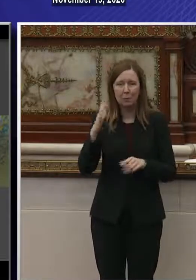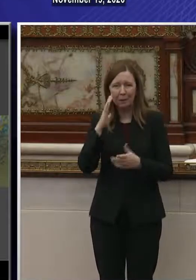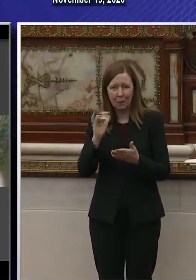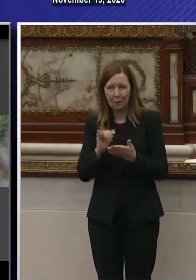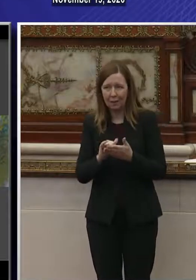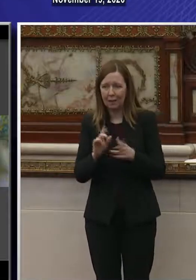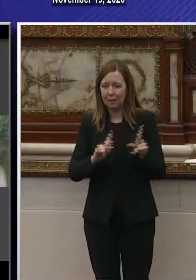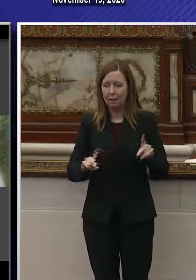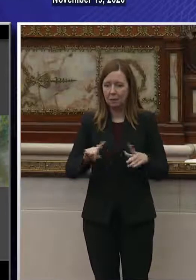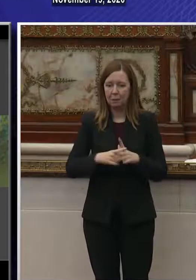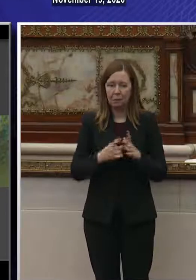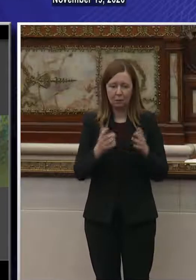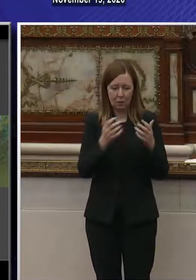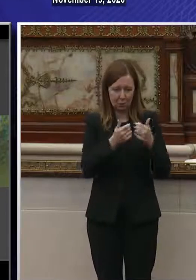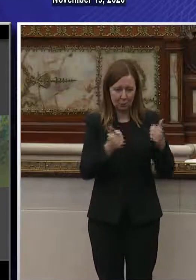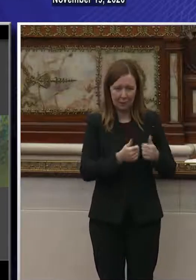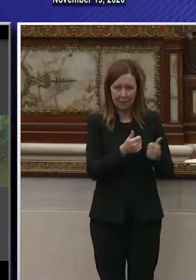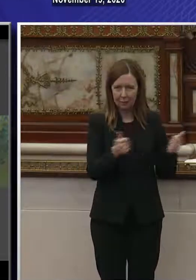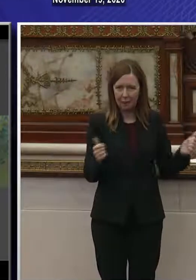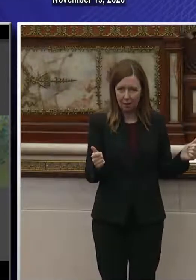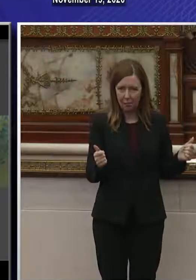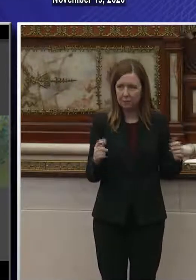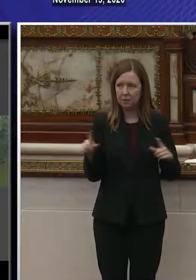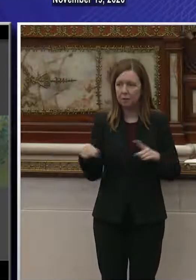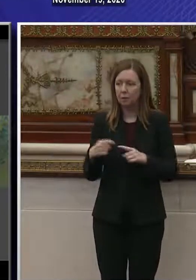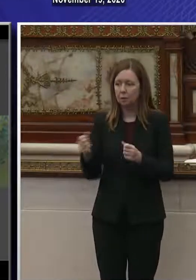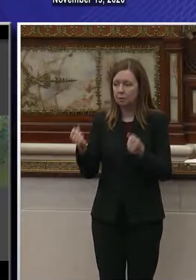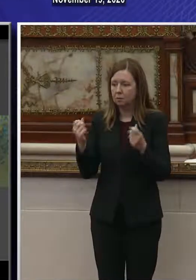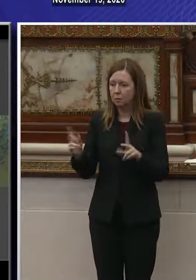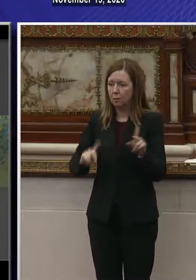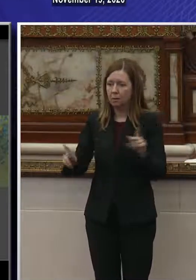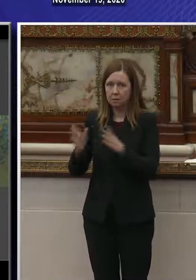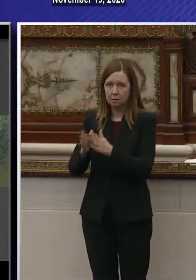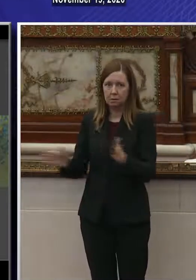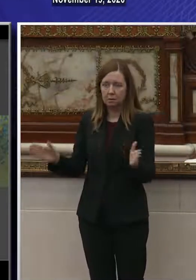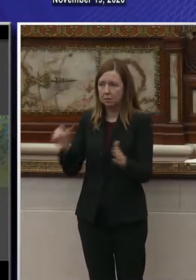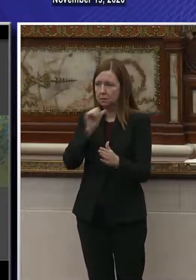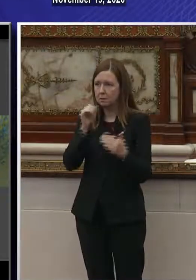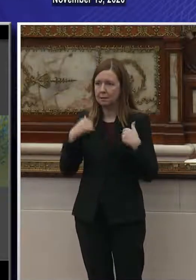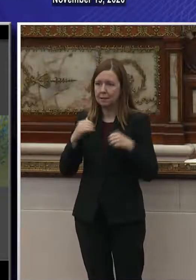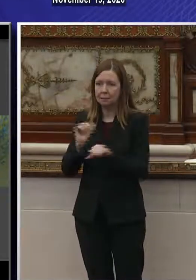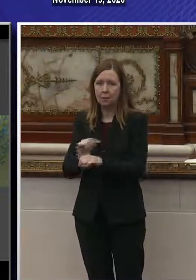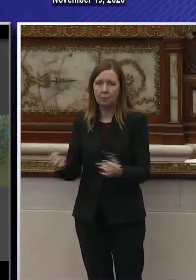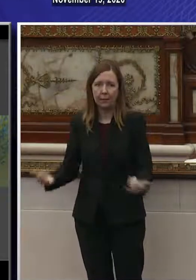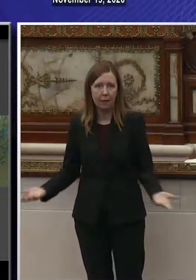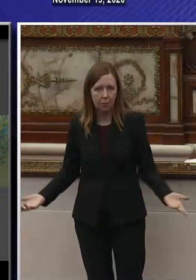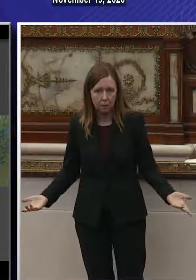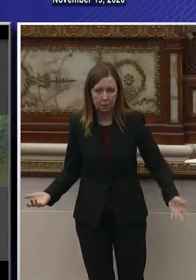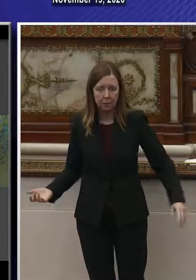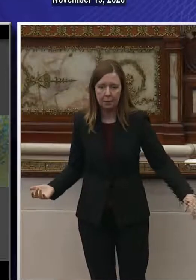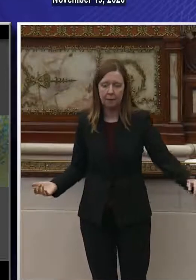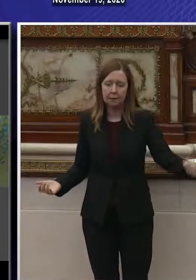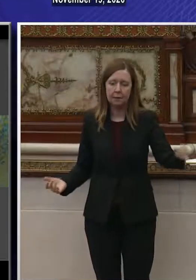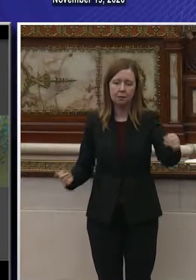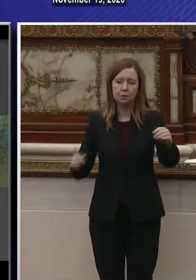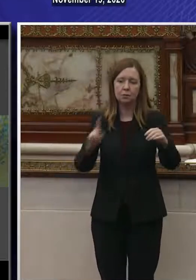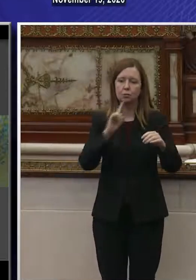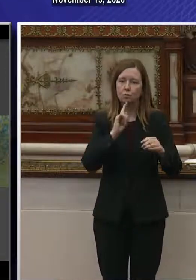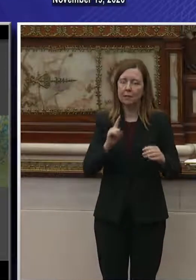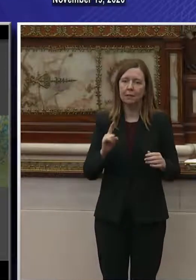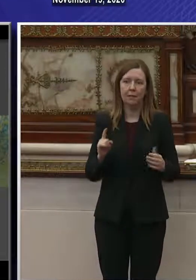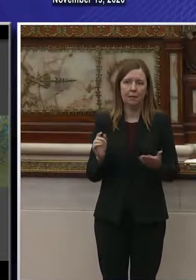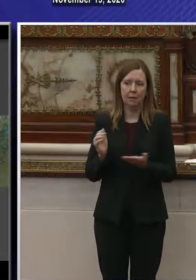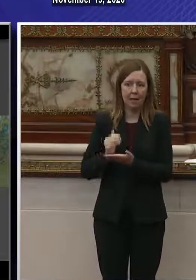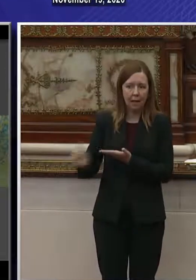just people start sorting themselves out, especially when so much of the public does not have a job right now. It is really